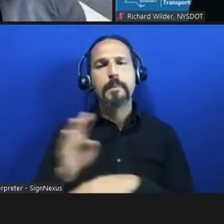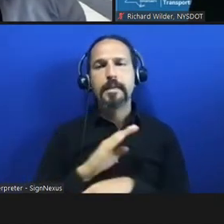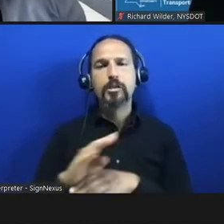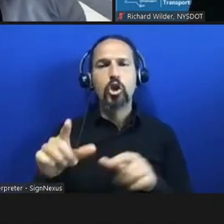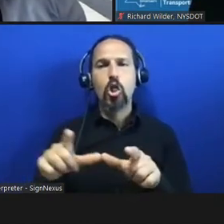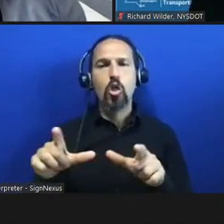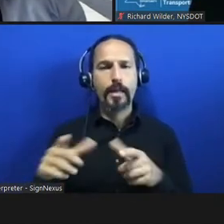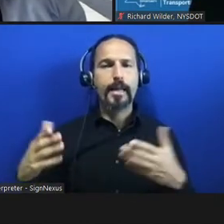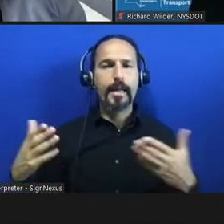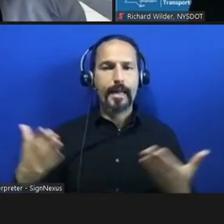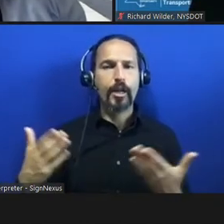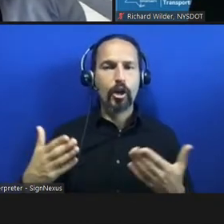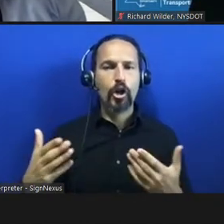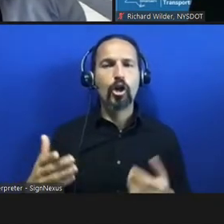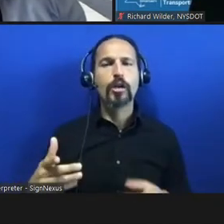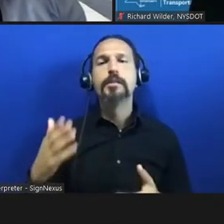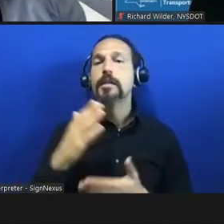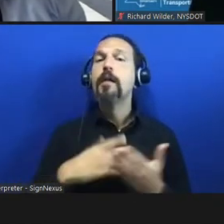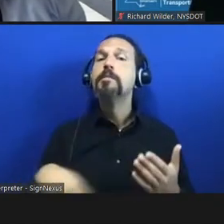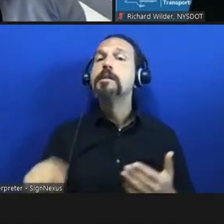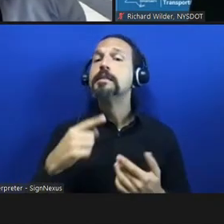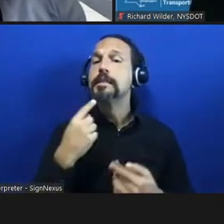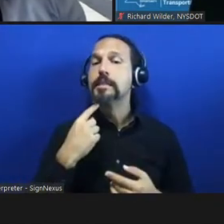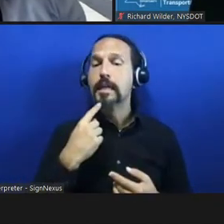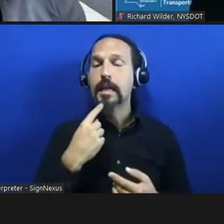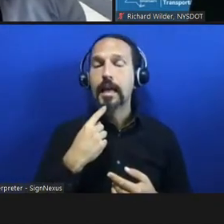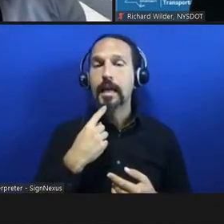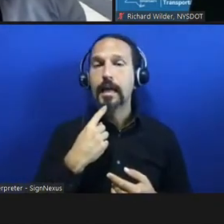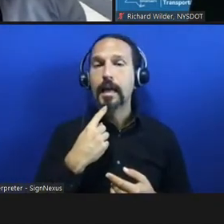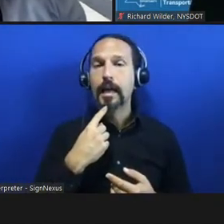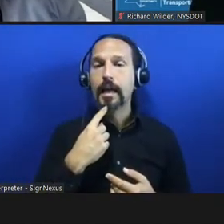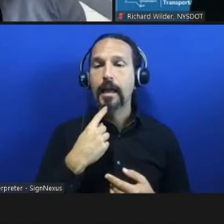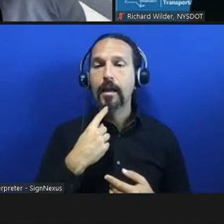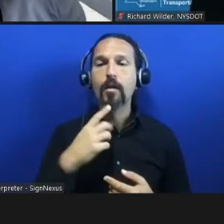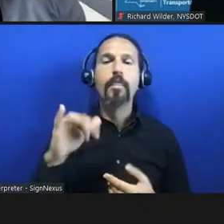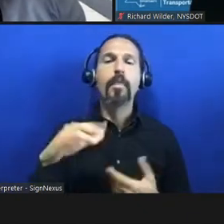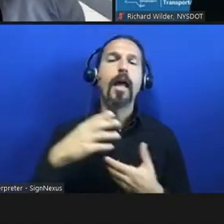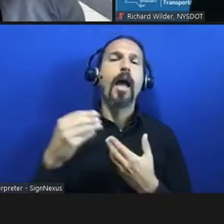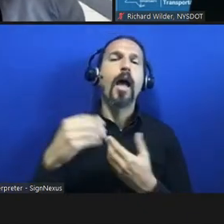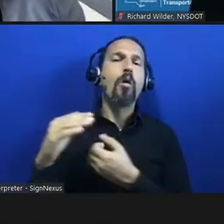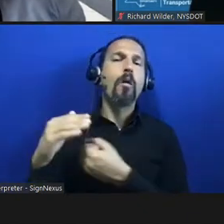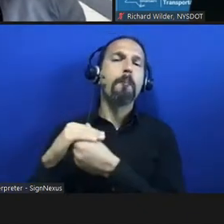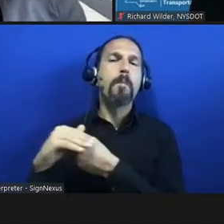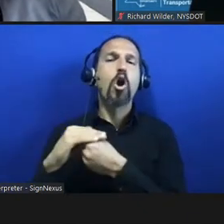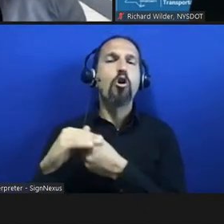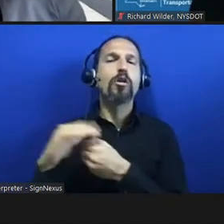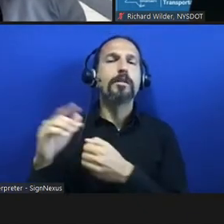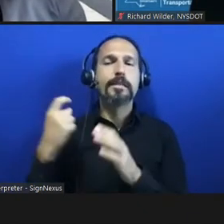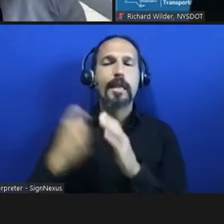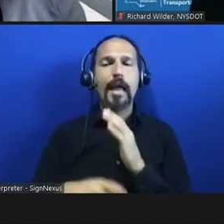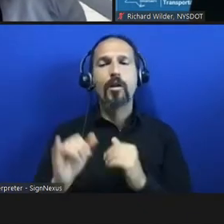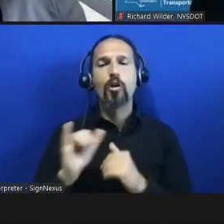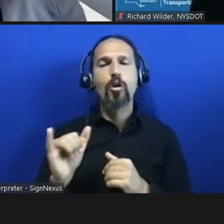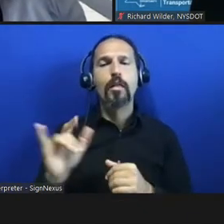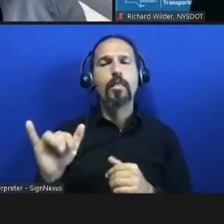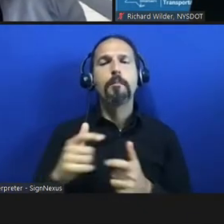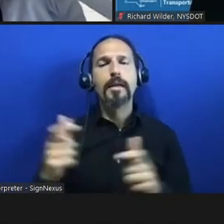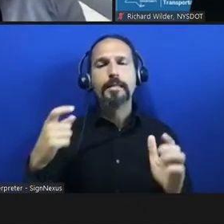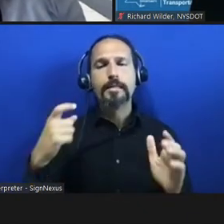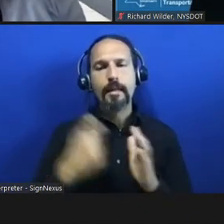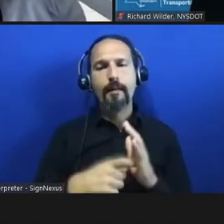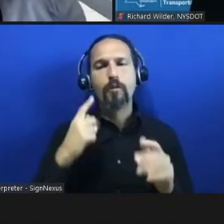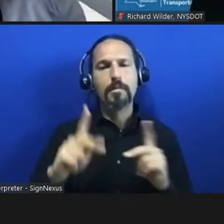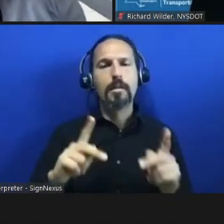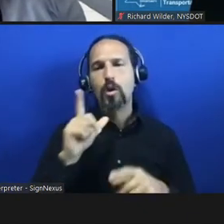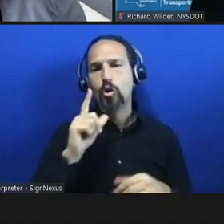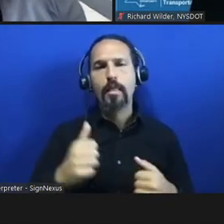here some have said this is an Outer Borough tax well it's also a huge tax on the